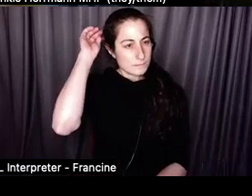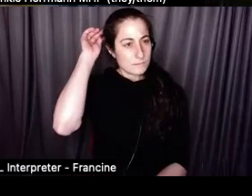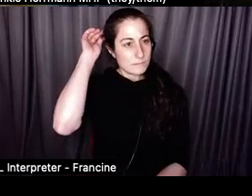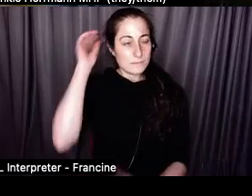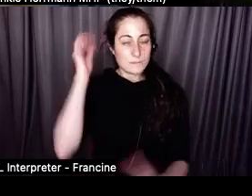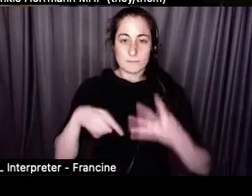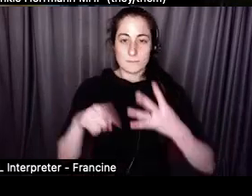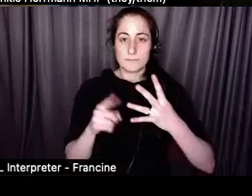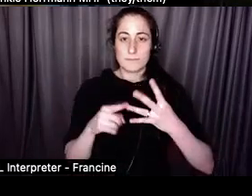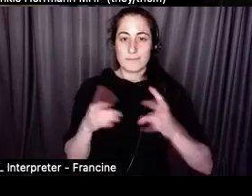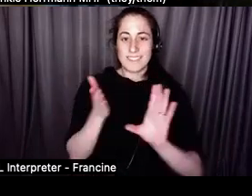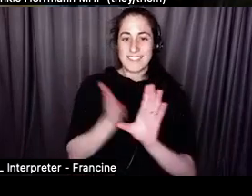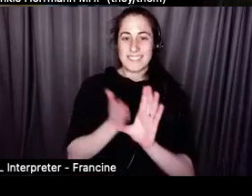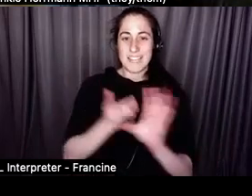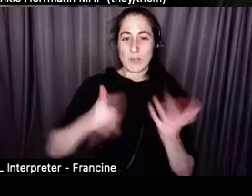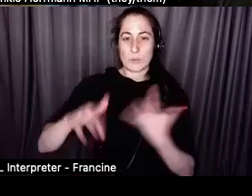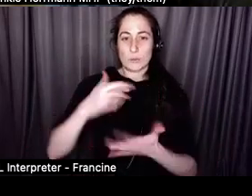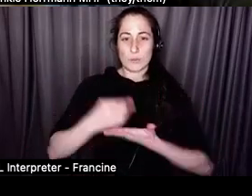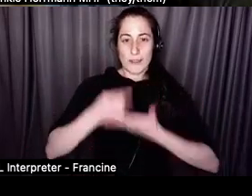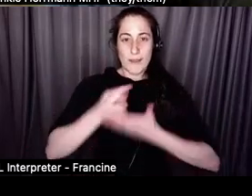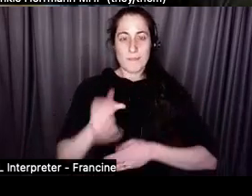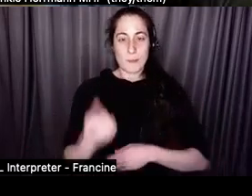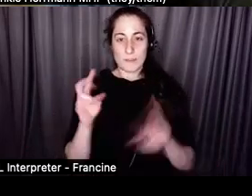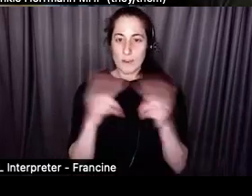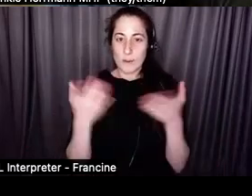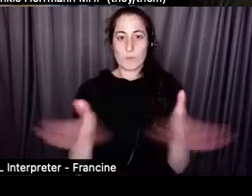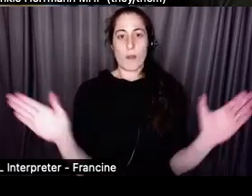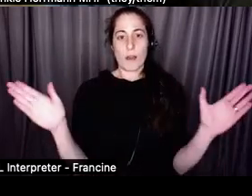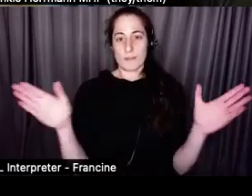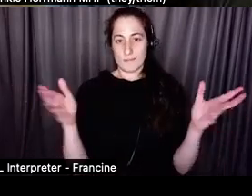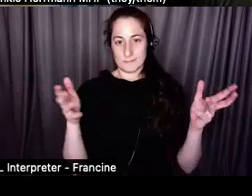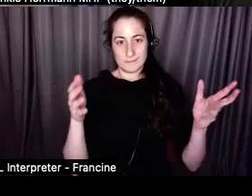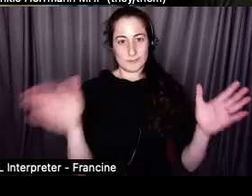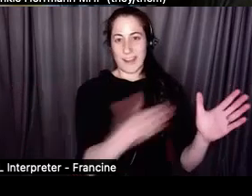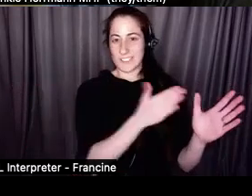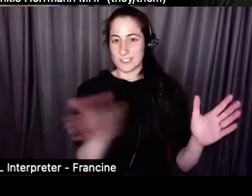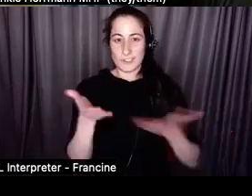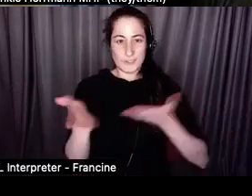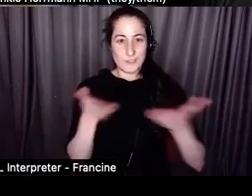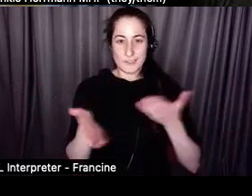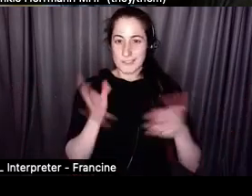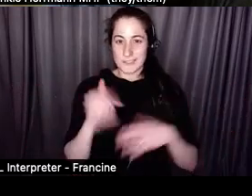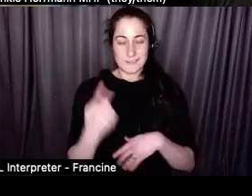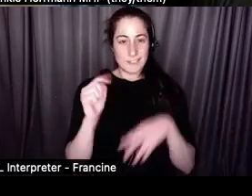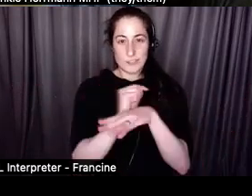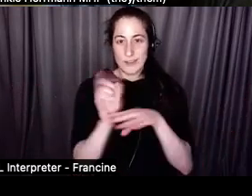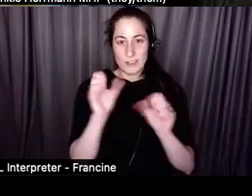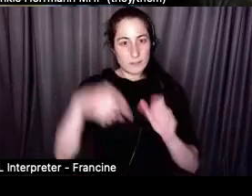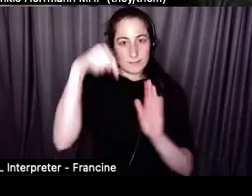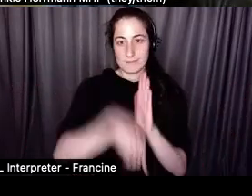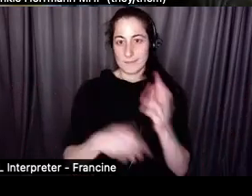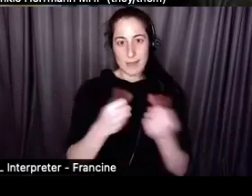Psychosocial rehabilitation. This is a very broad array of services, and I could do like an hour training on just these. So broadly